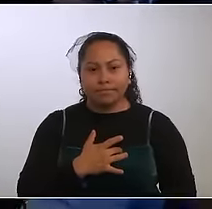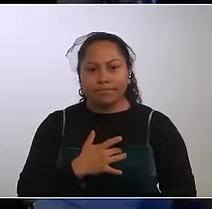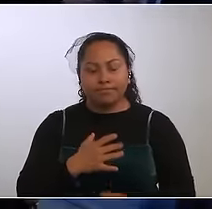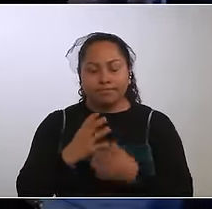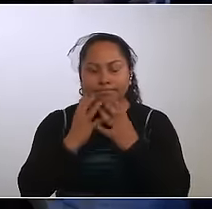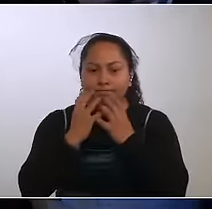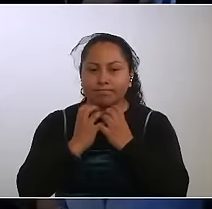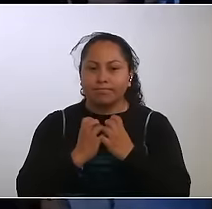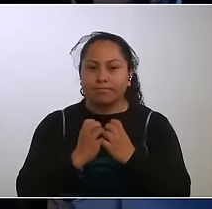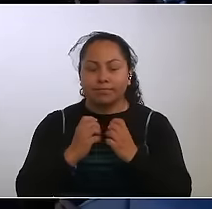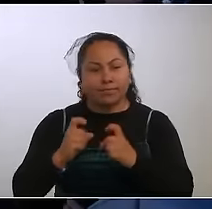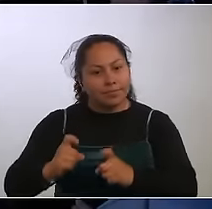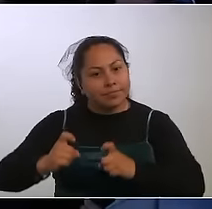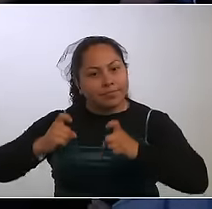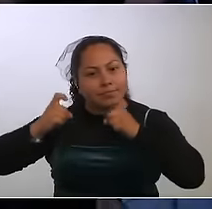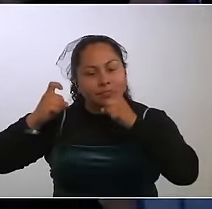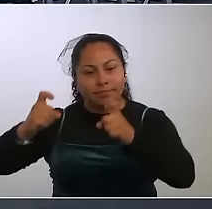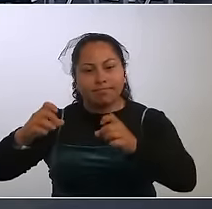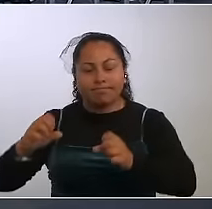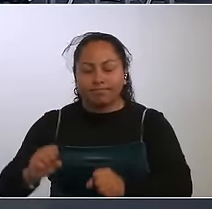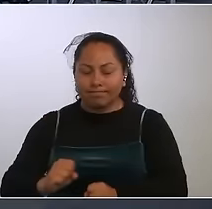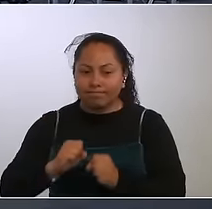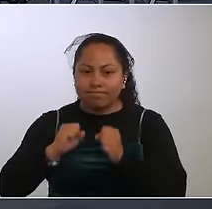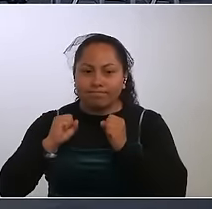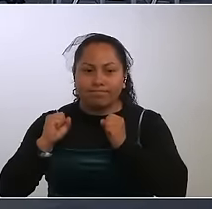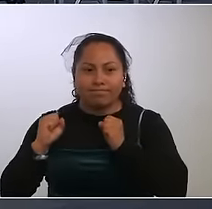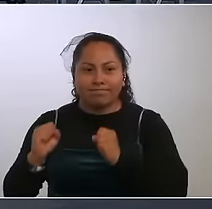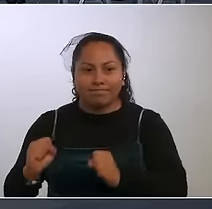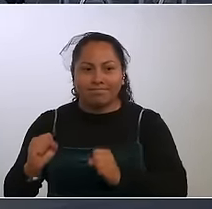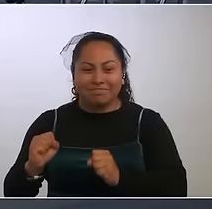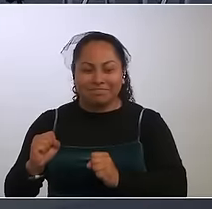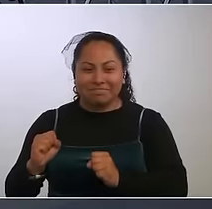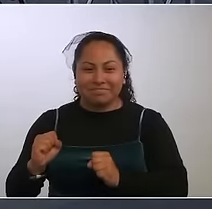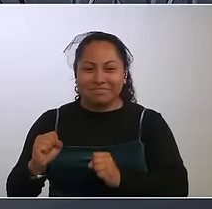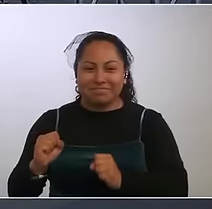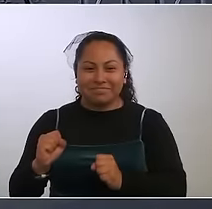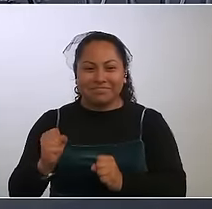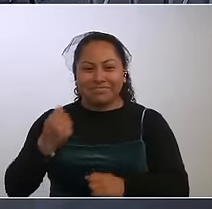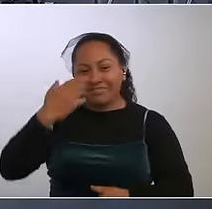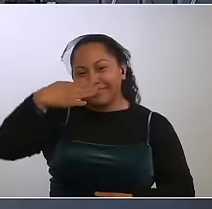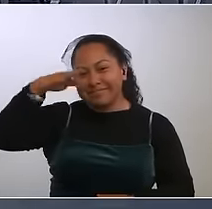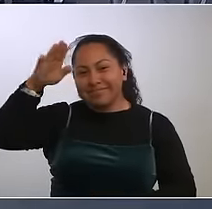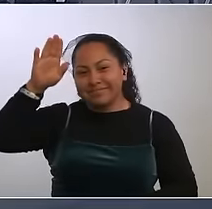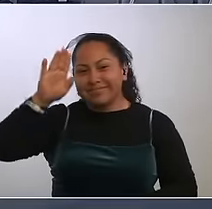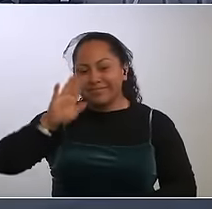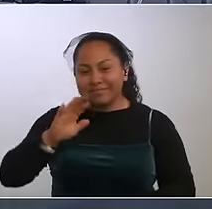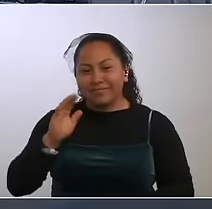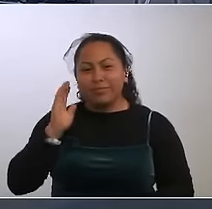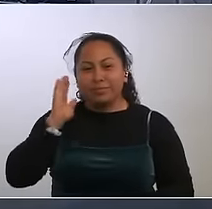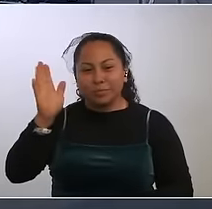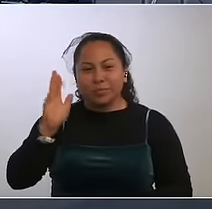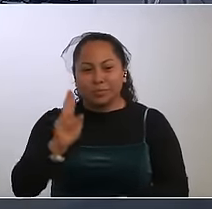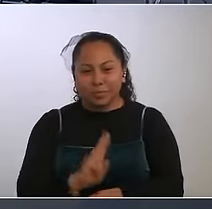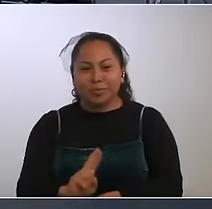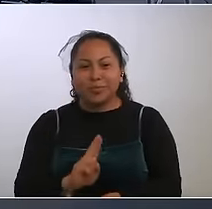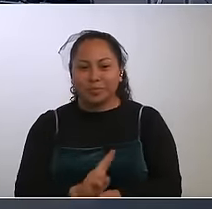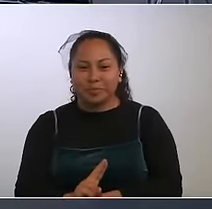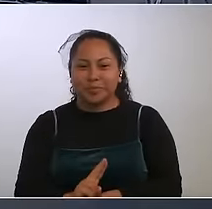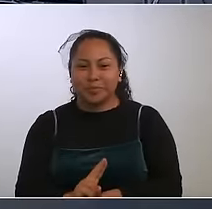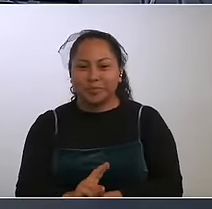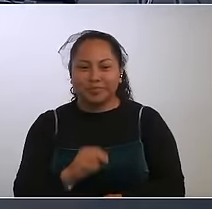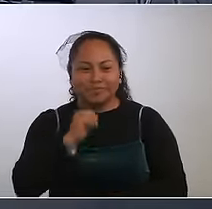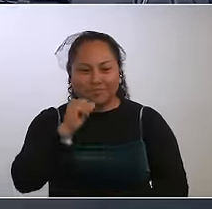gifts, they're powerful, and God is going to bring all that out and he's going to use it. You don't need more than